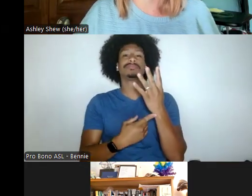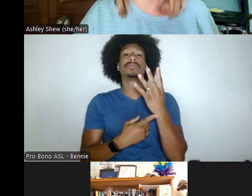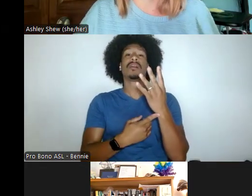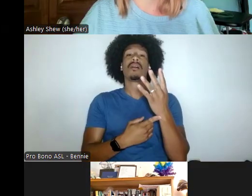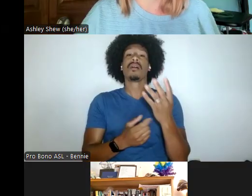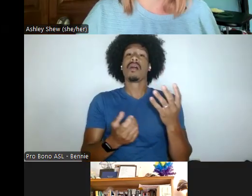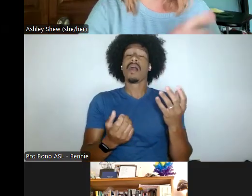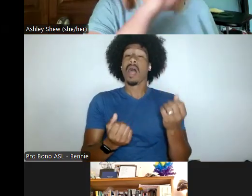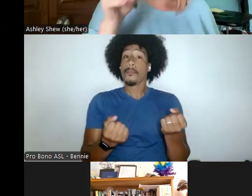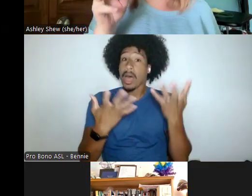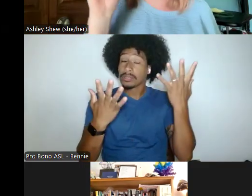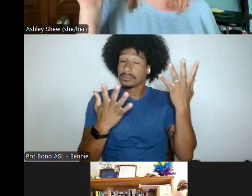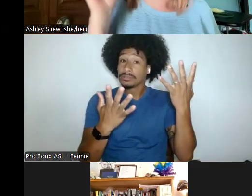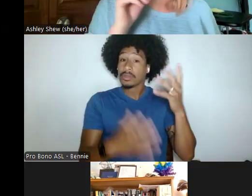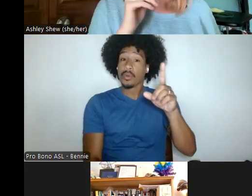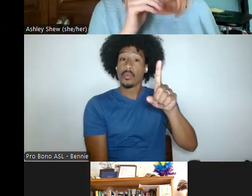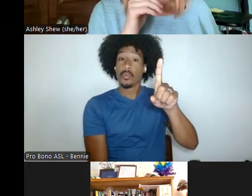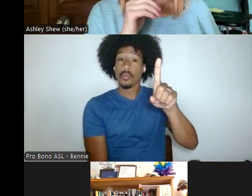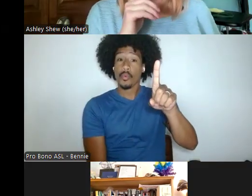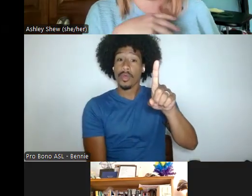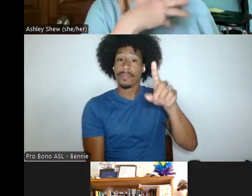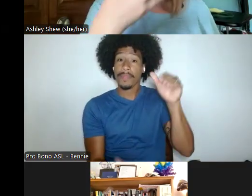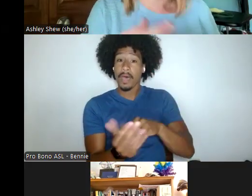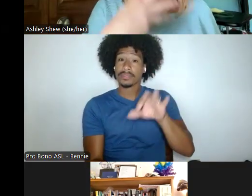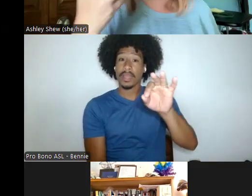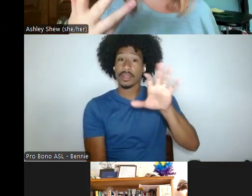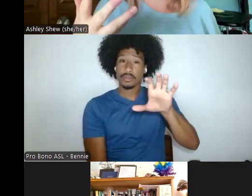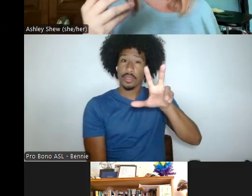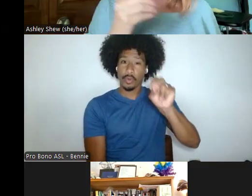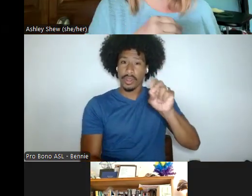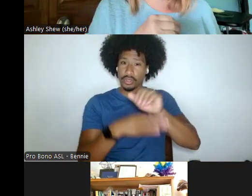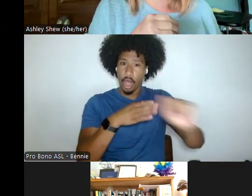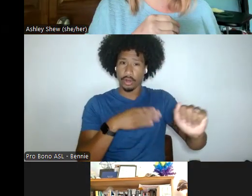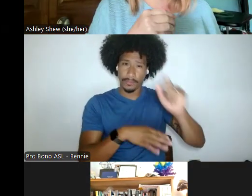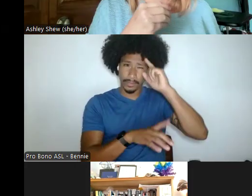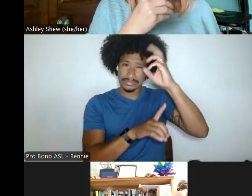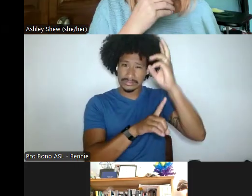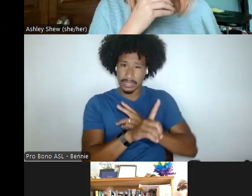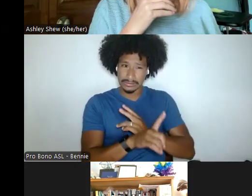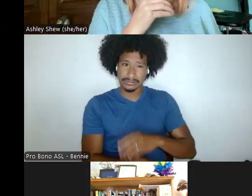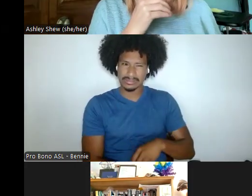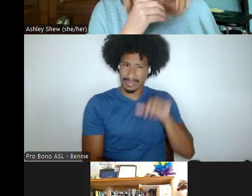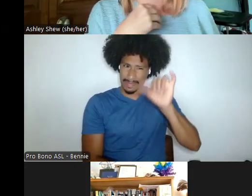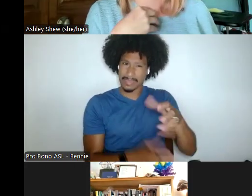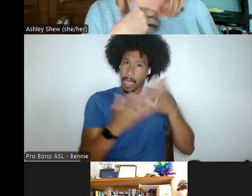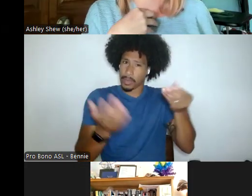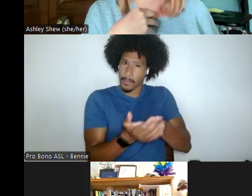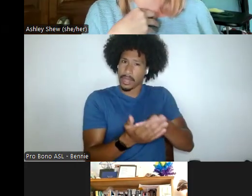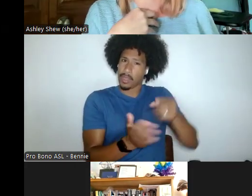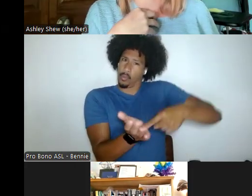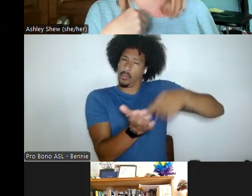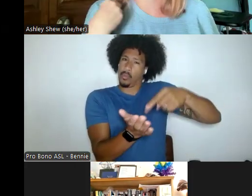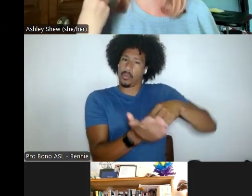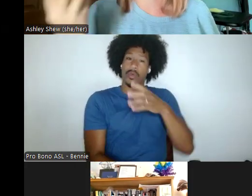$1,930. Over 6 months, that was the most that they had recouped, and it cost, I think, something like